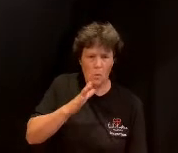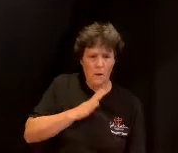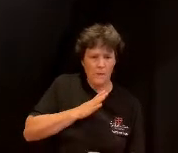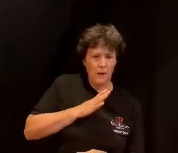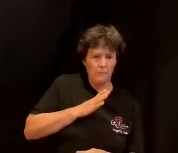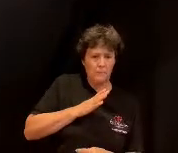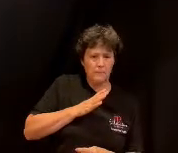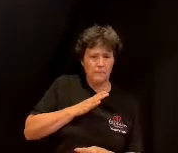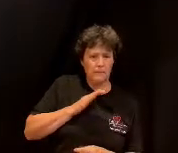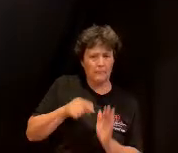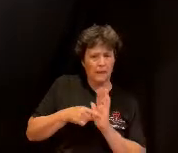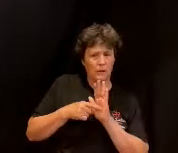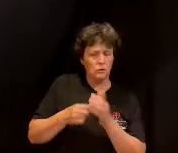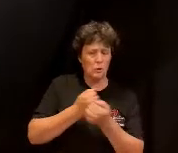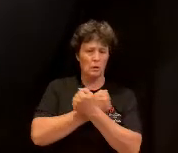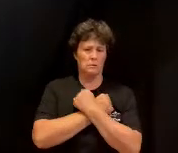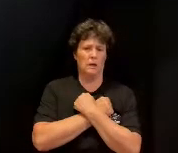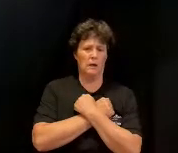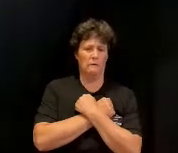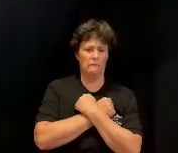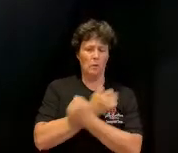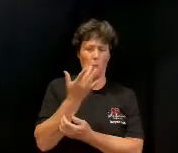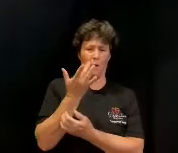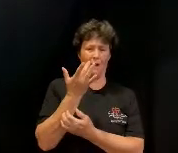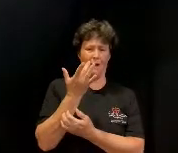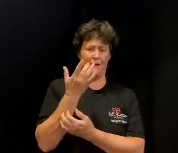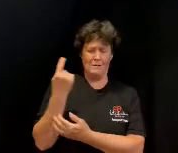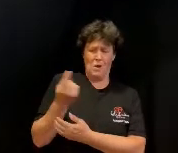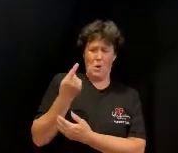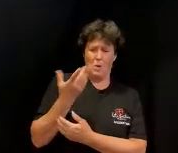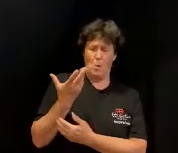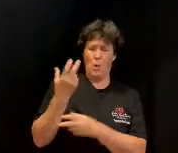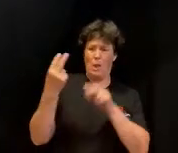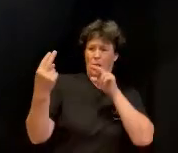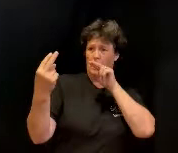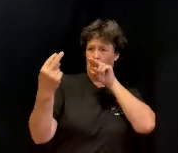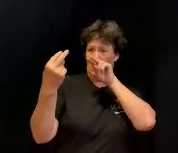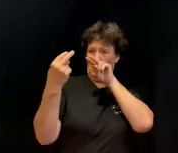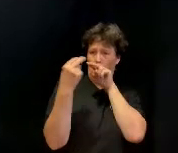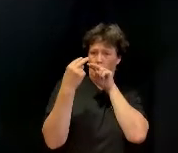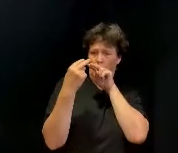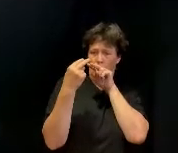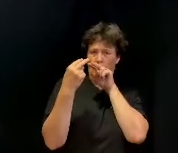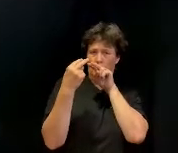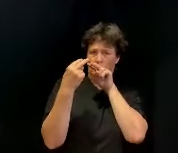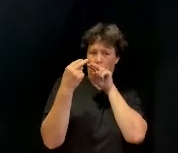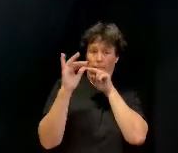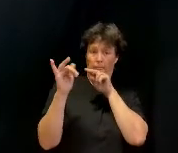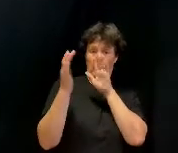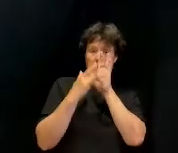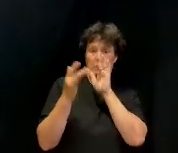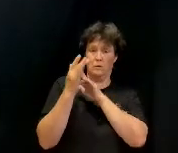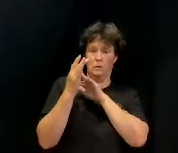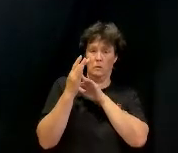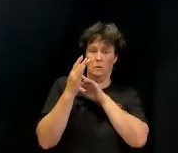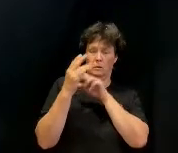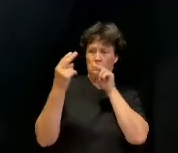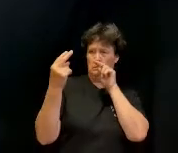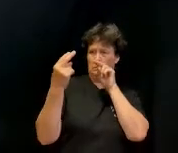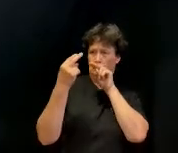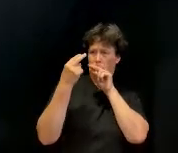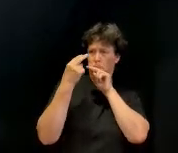That's love. Why? Because he always wants to look somebody in the eye. Because I can see who you